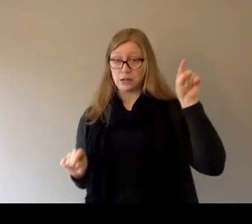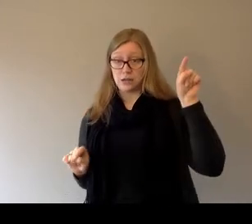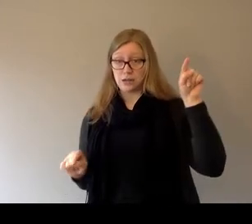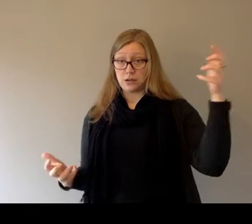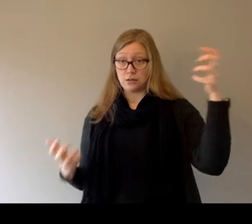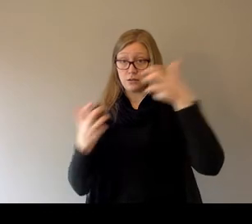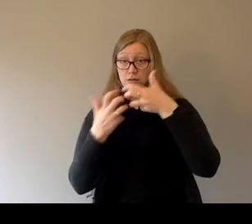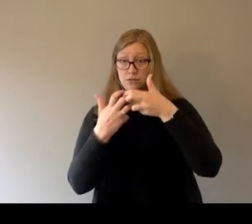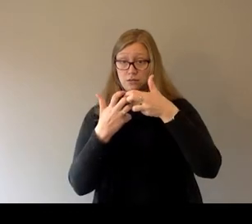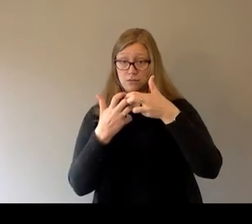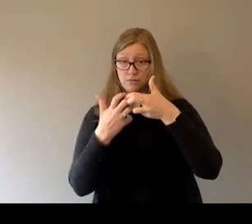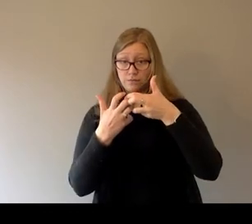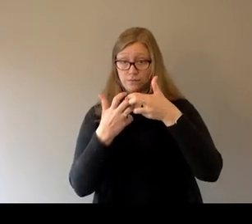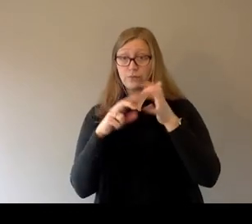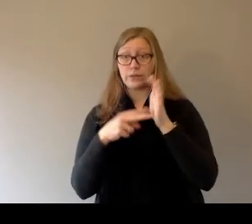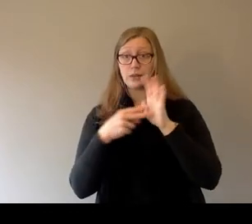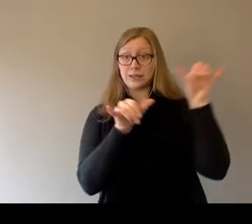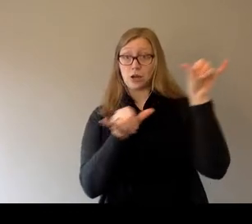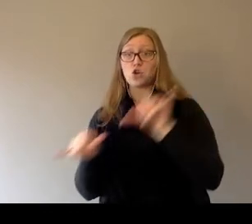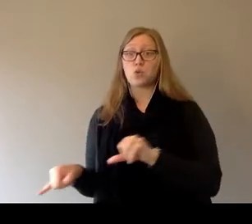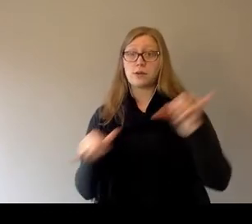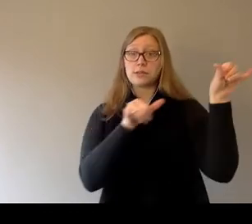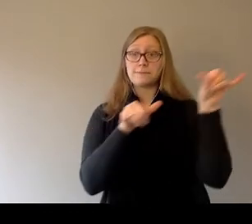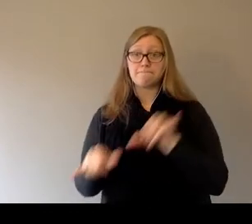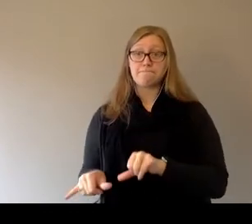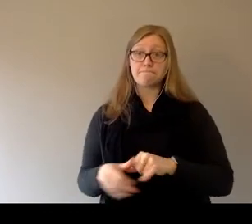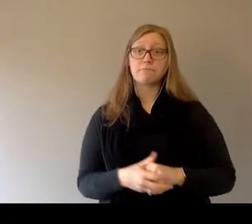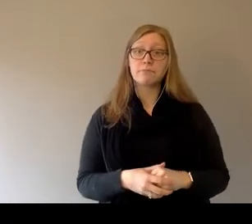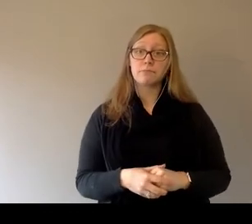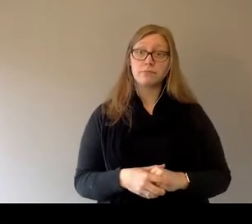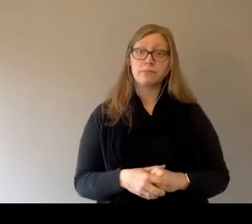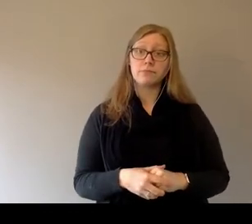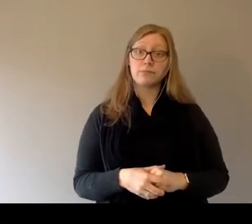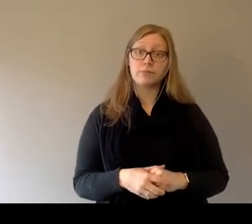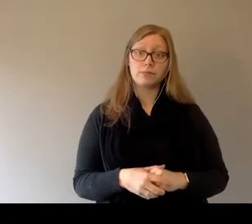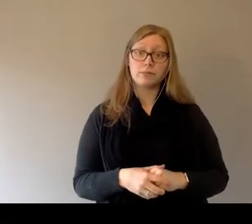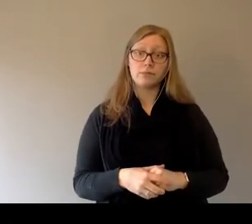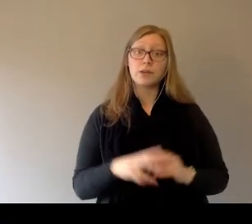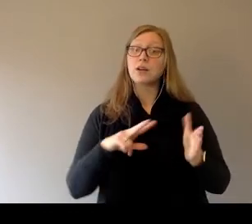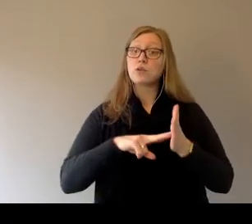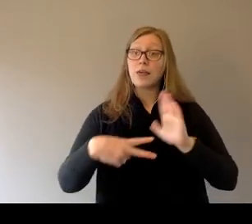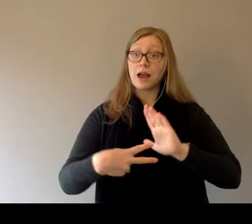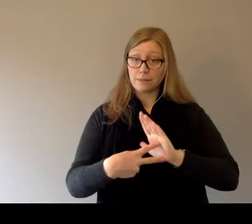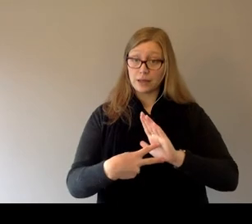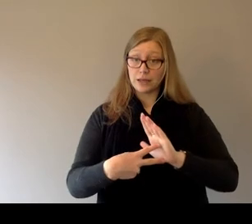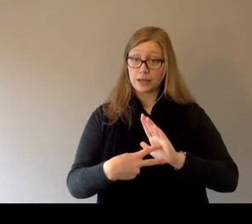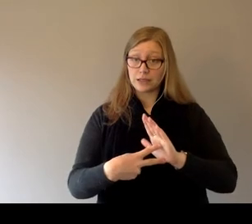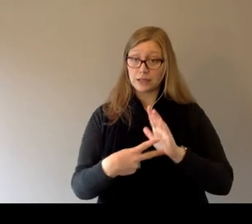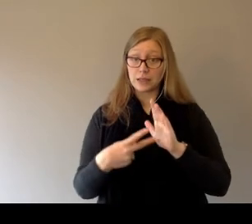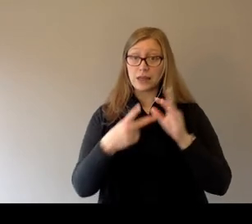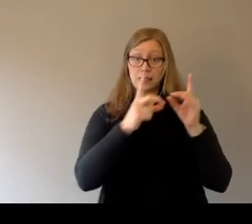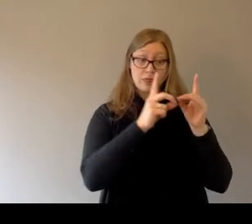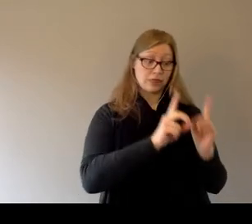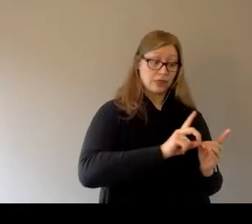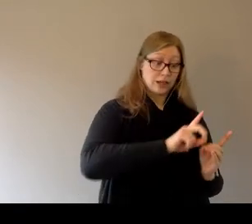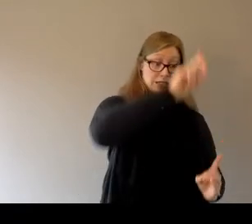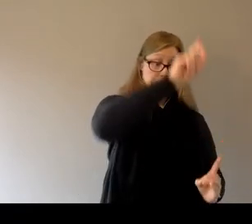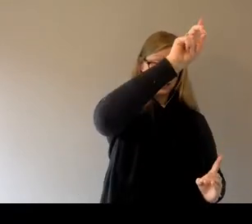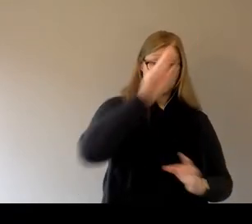is congruent to ED. So that means the distance AB equals